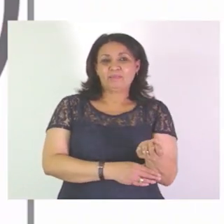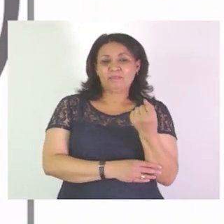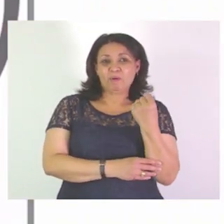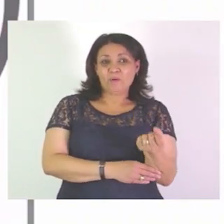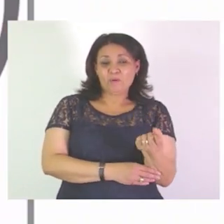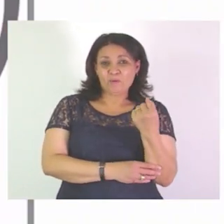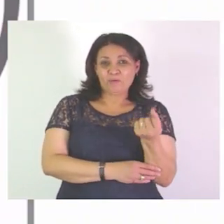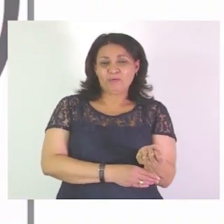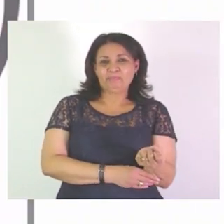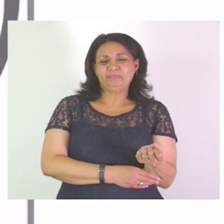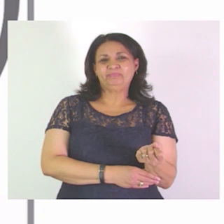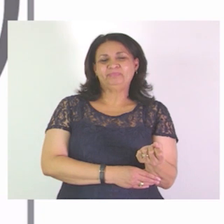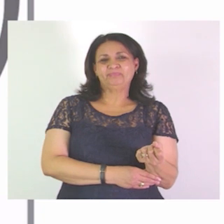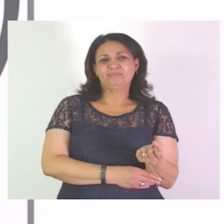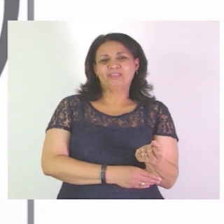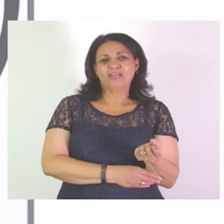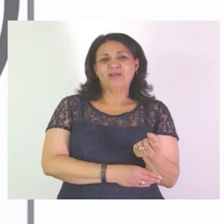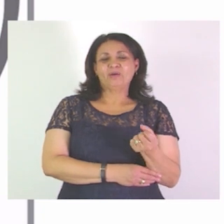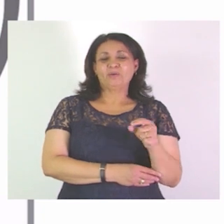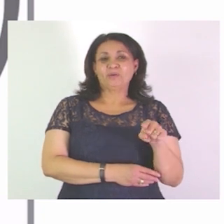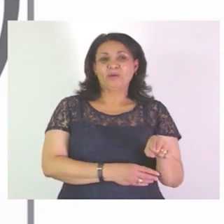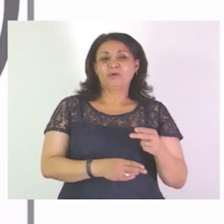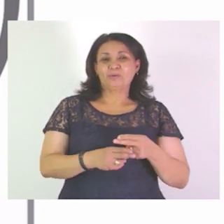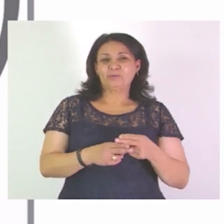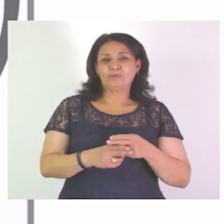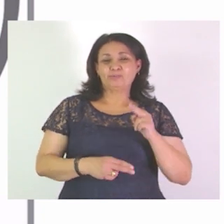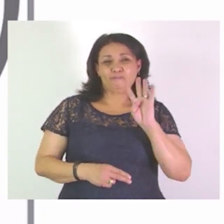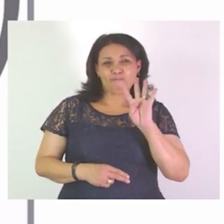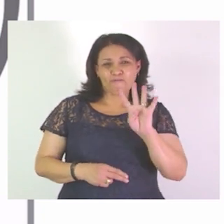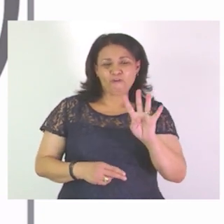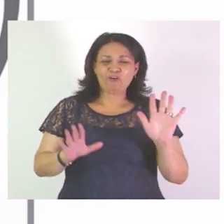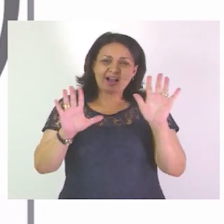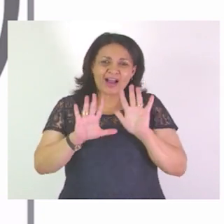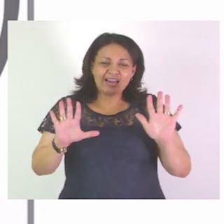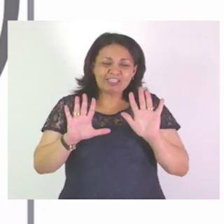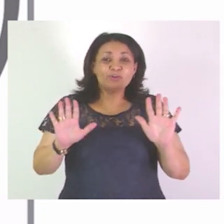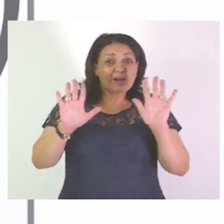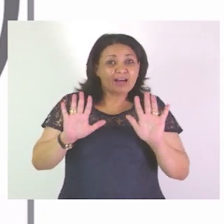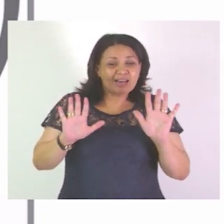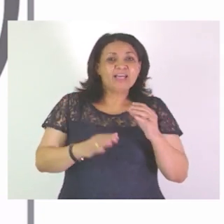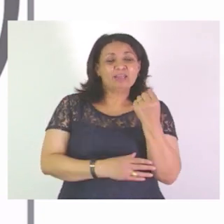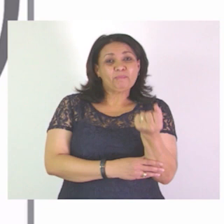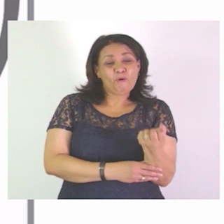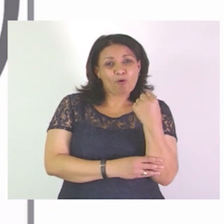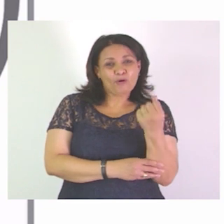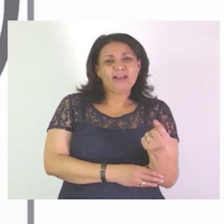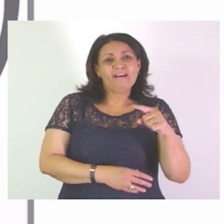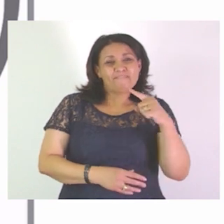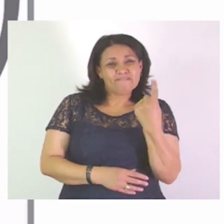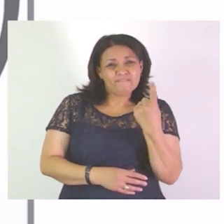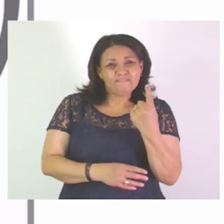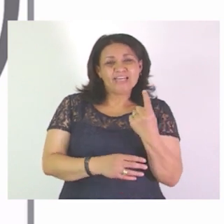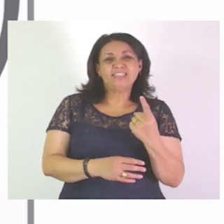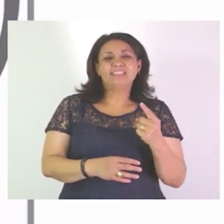have a ball and we are going to use 4 colors to color this ball. The first color that